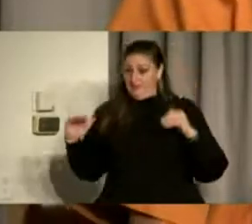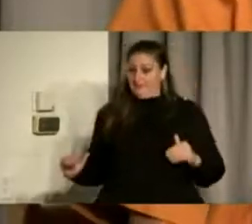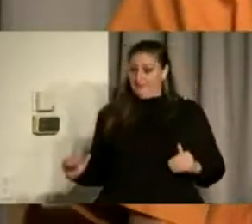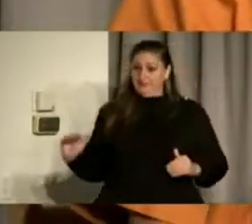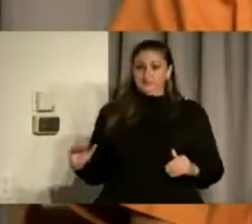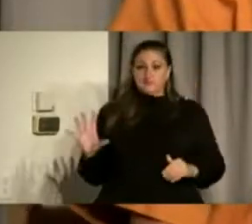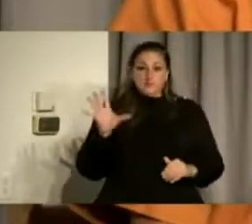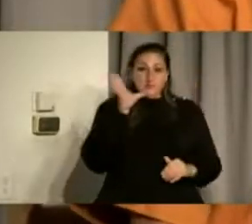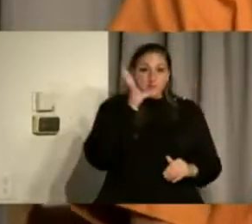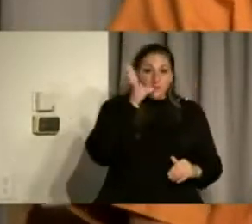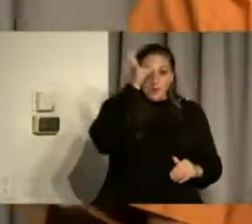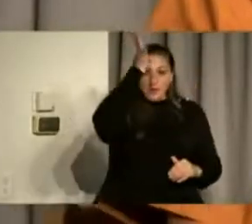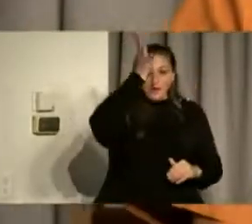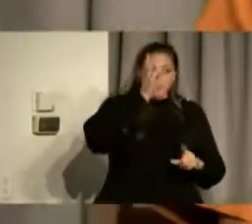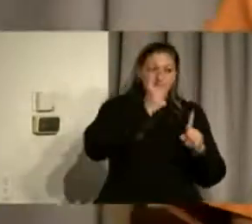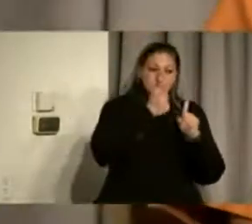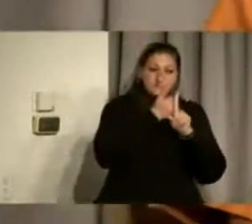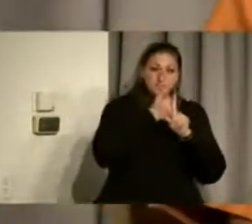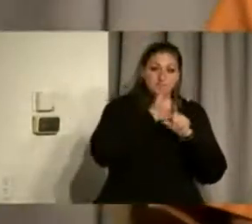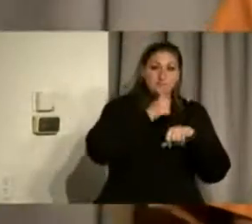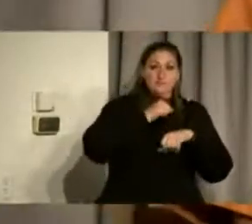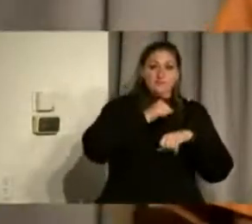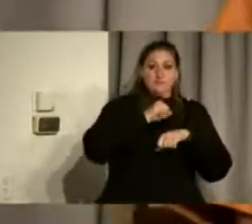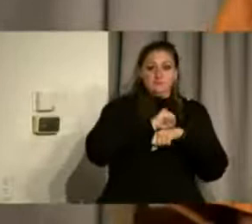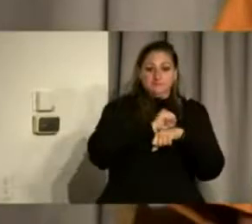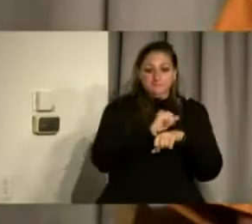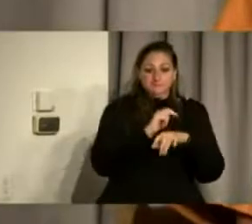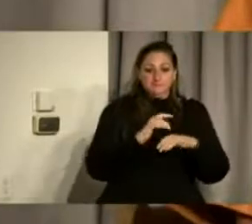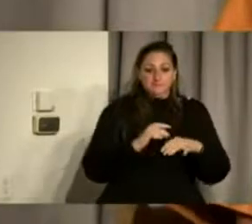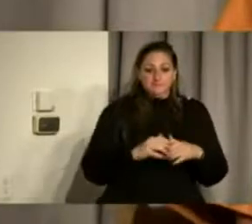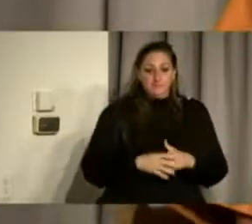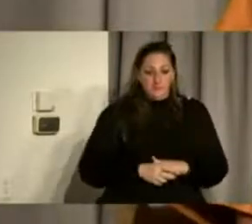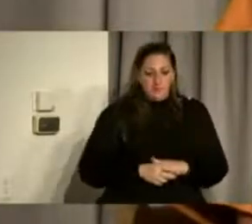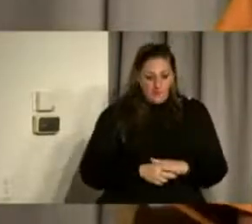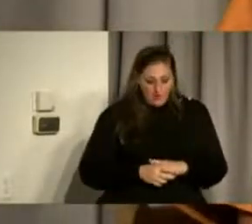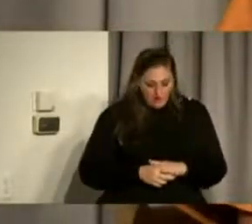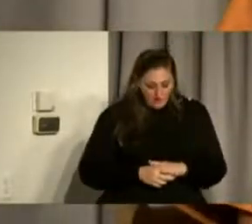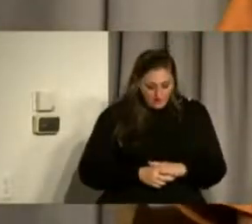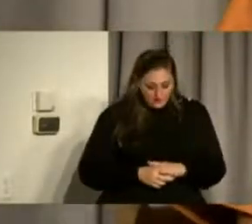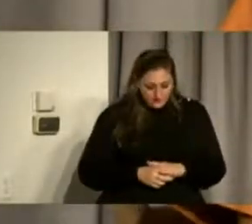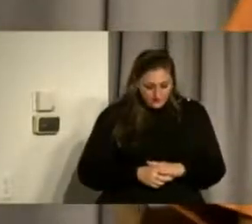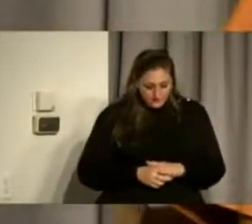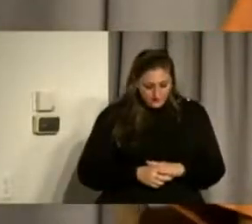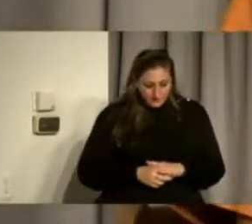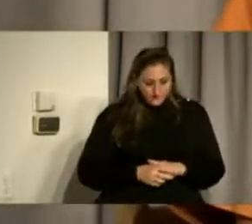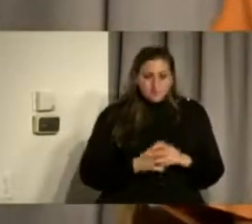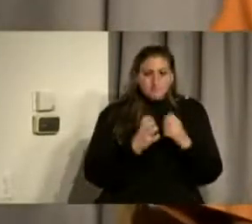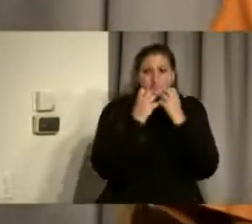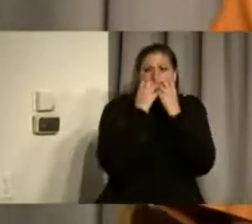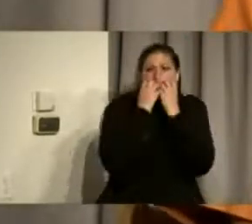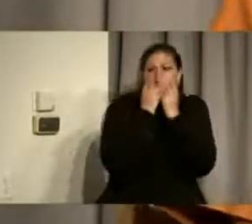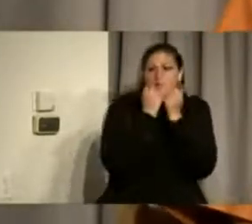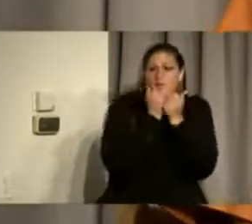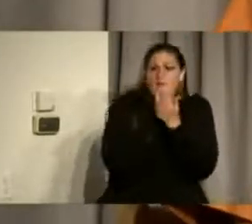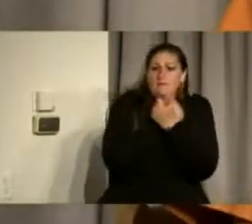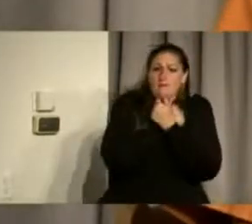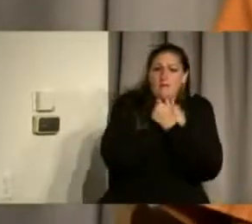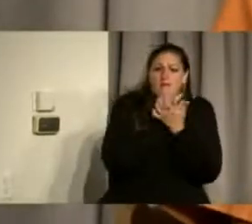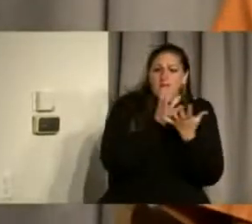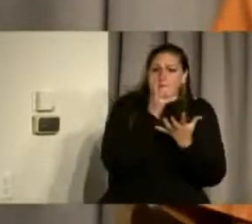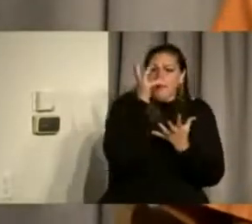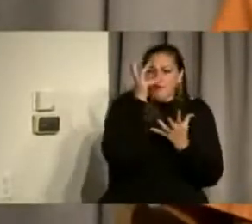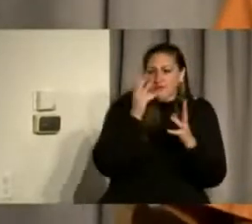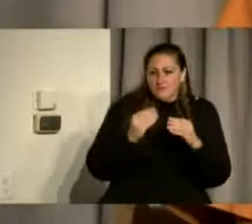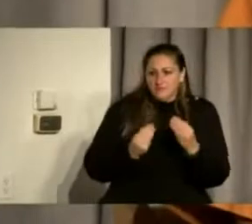Dorothy Hastings and Vernie Phillips Sr., loving parents, no doubt.